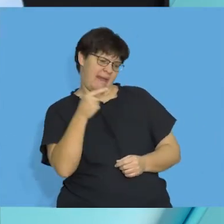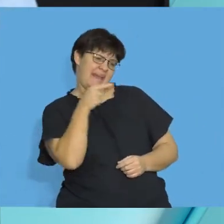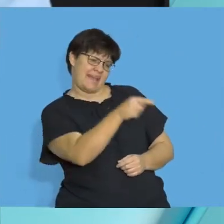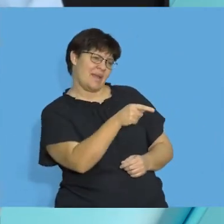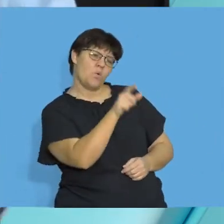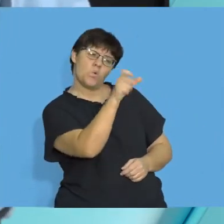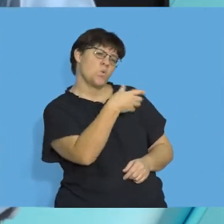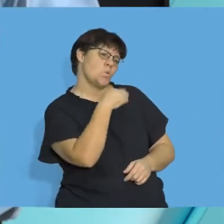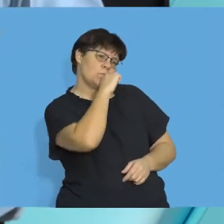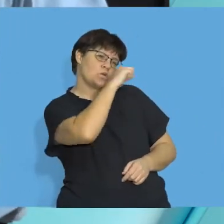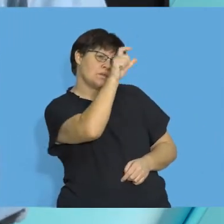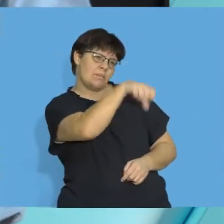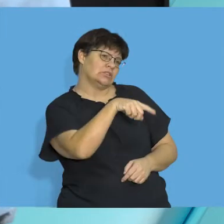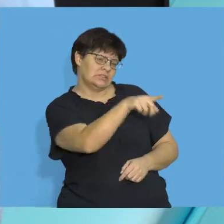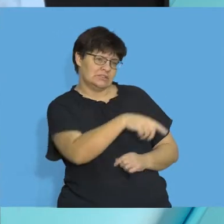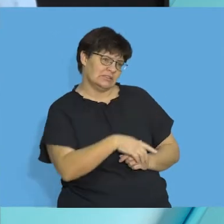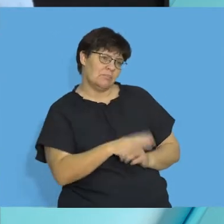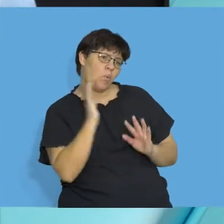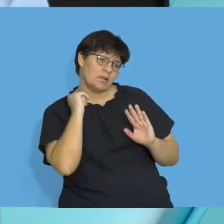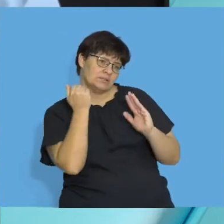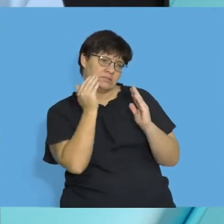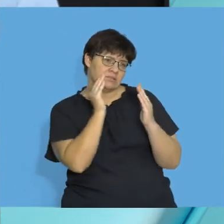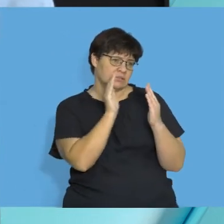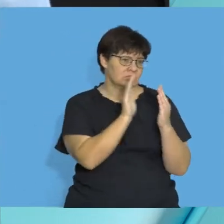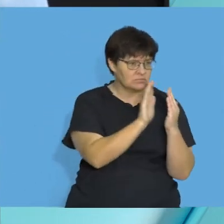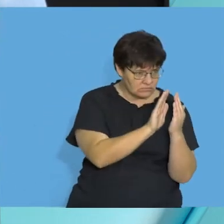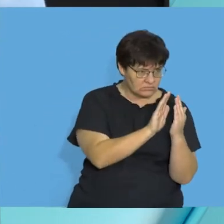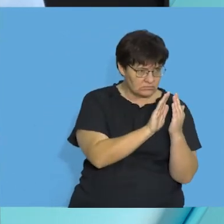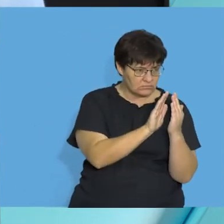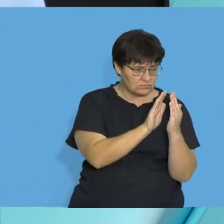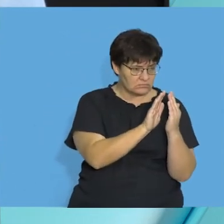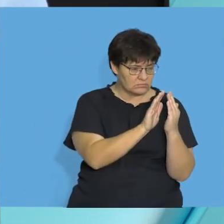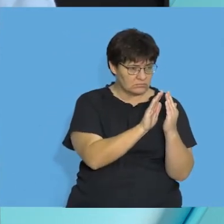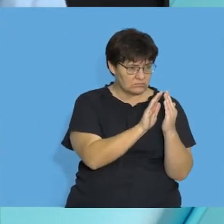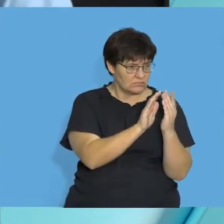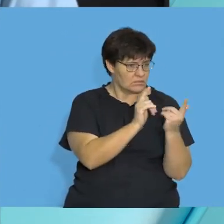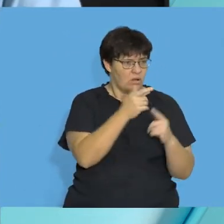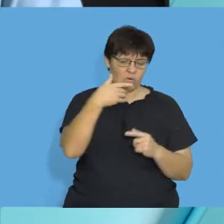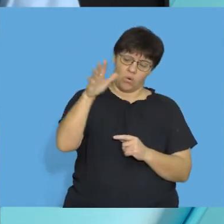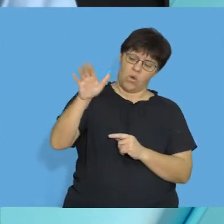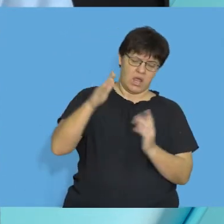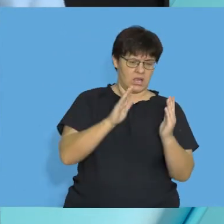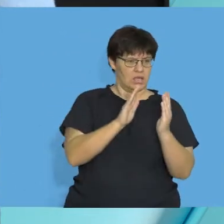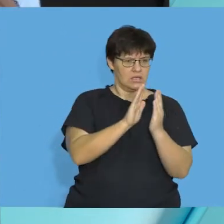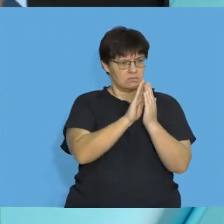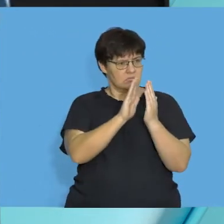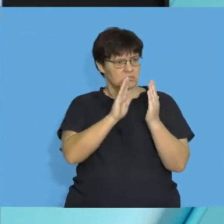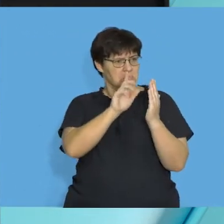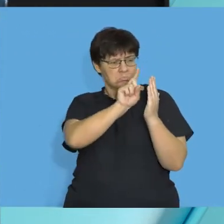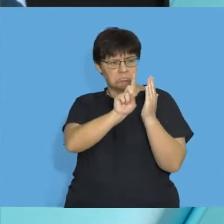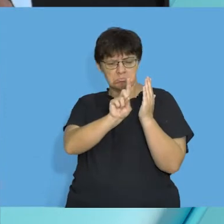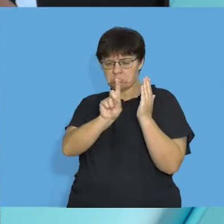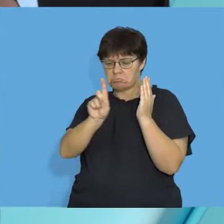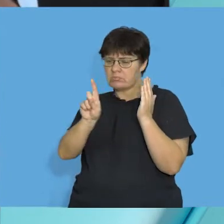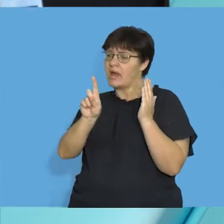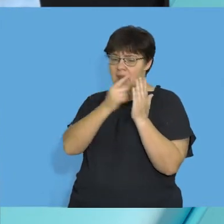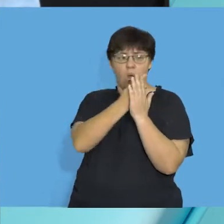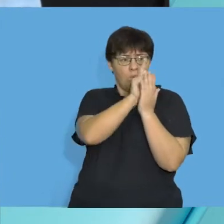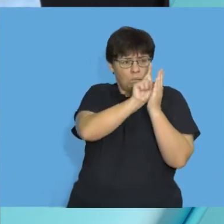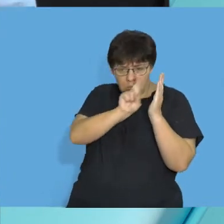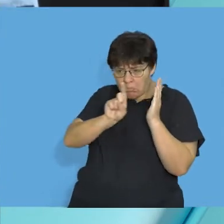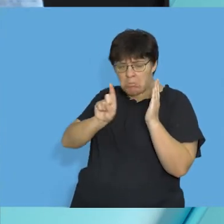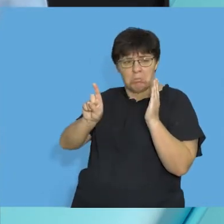very much and you want to get close to them. And as you approach, they say, no, go away, we don't want you. And as you go away, as you